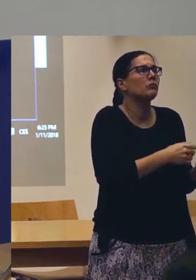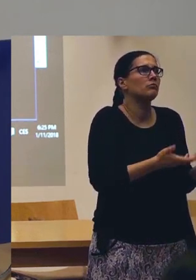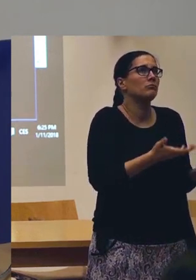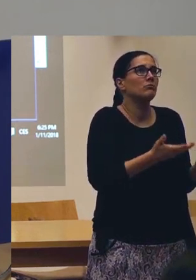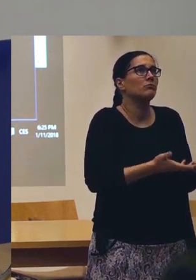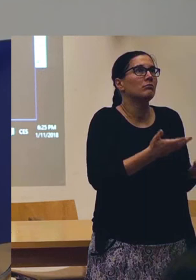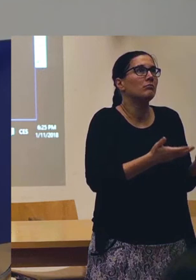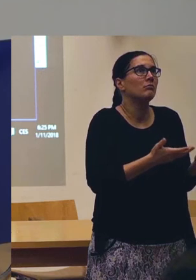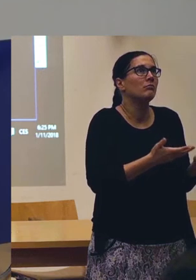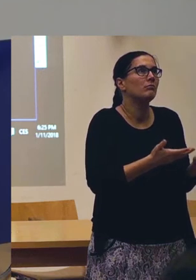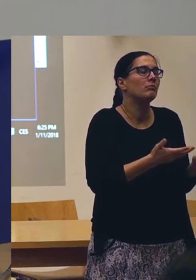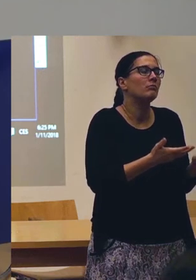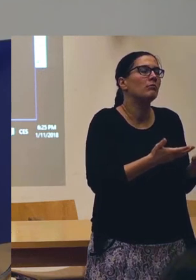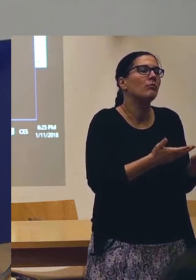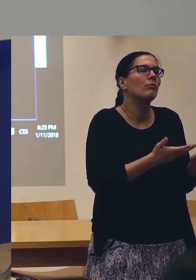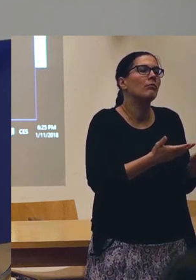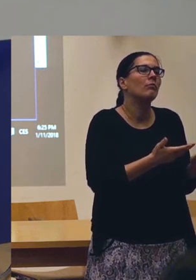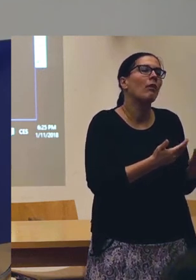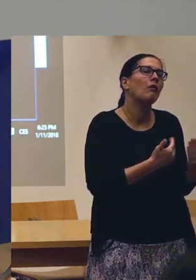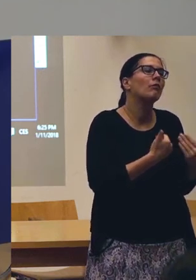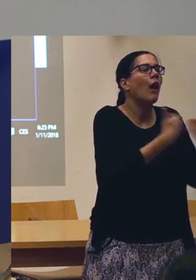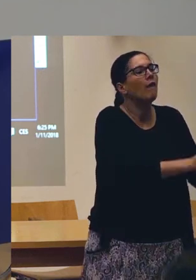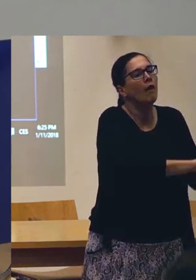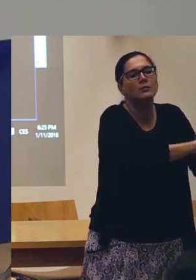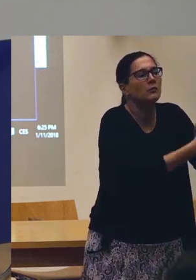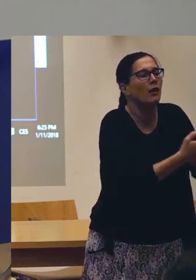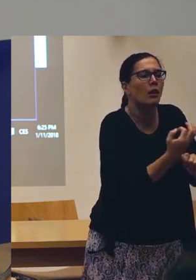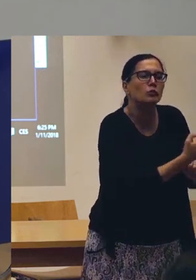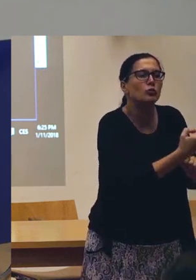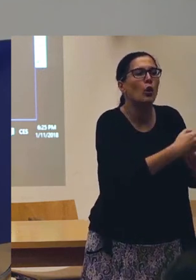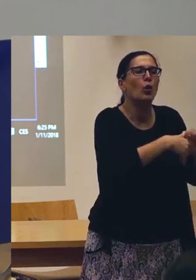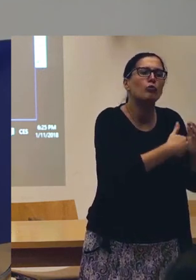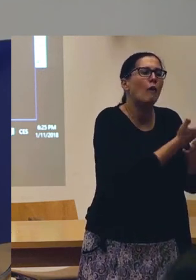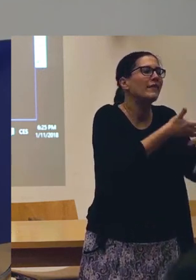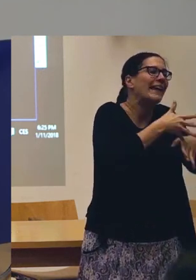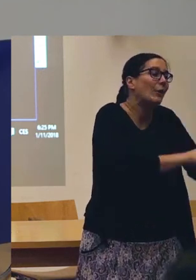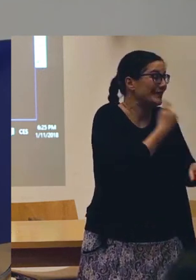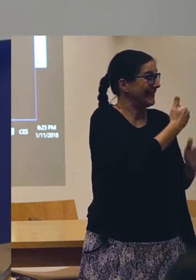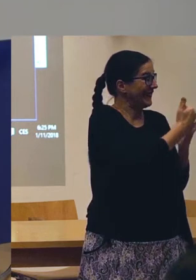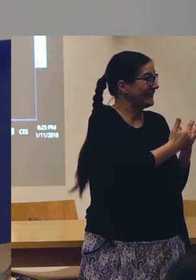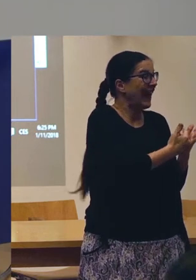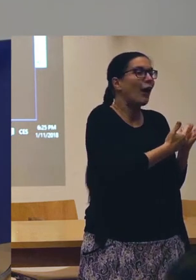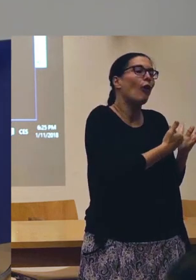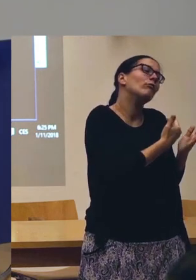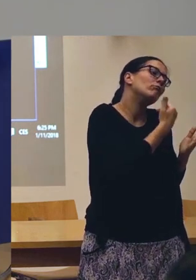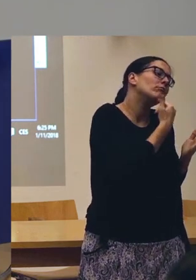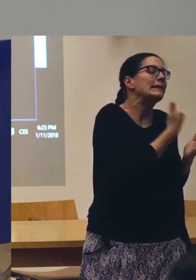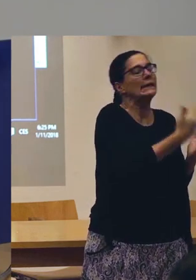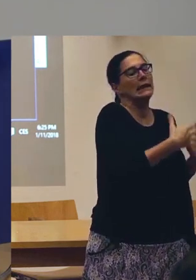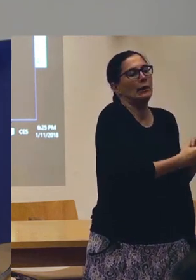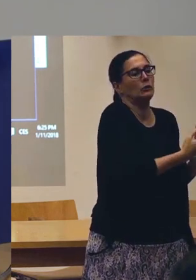what role does it play in making or designing an inclusion program, for example, in Garáž